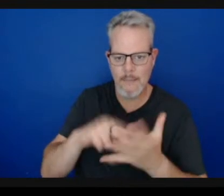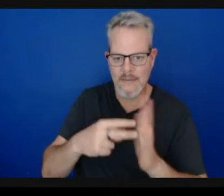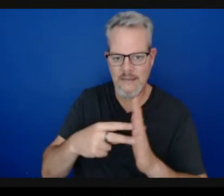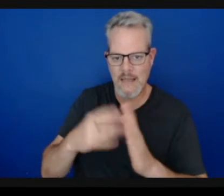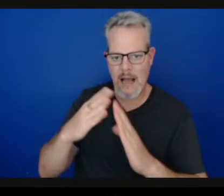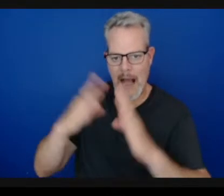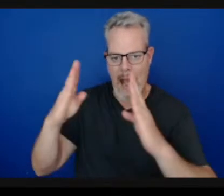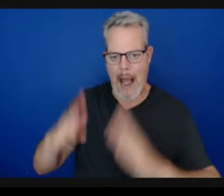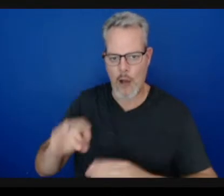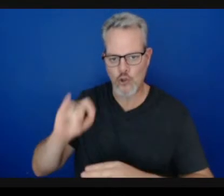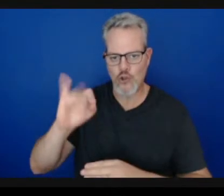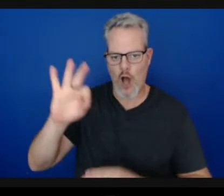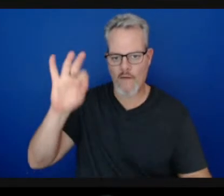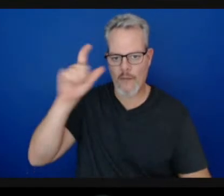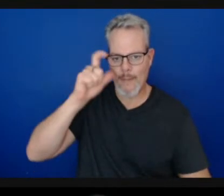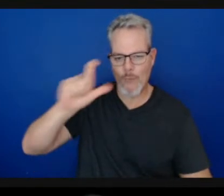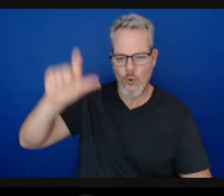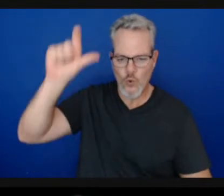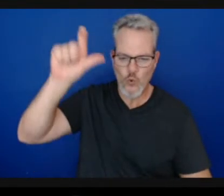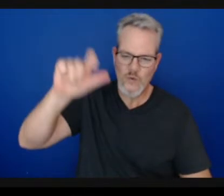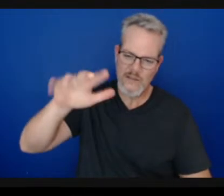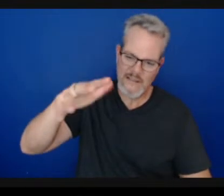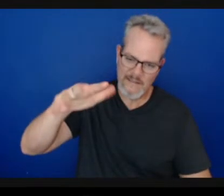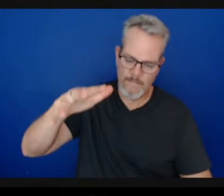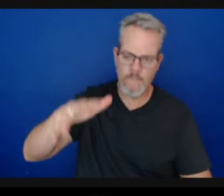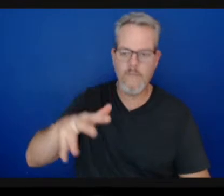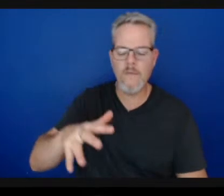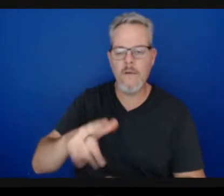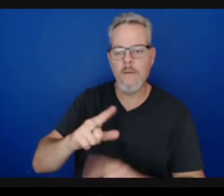there is that area. Let's show you a picture of that, Hale Kamahina.